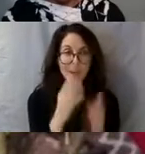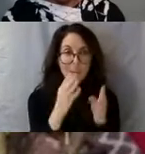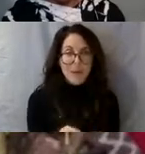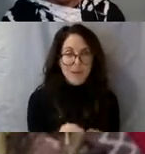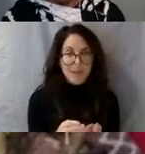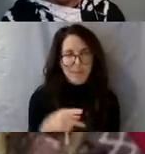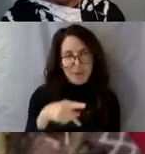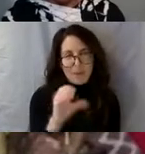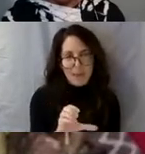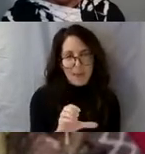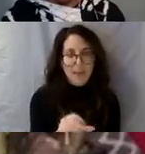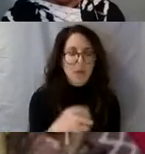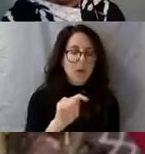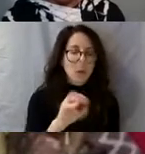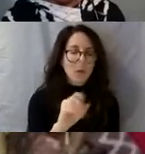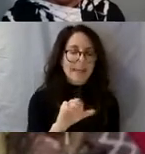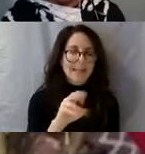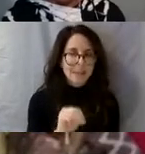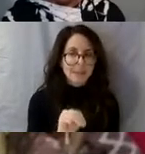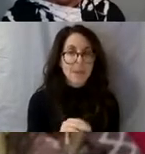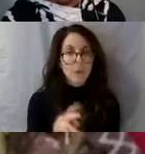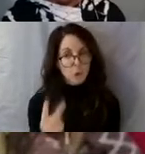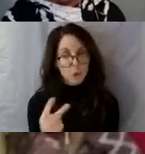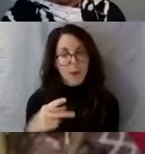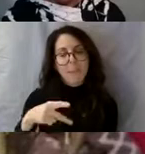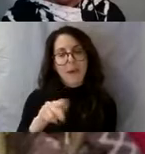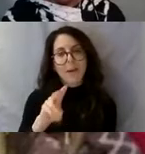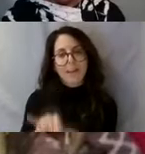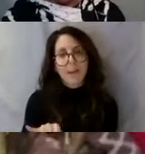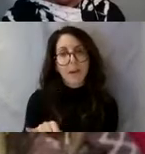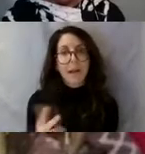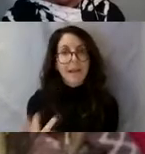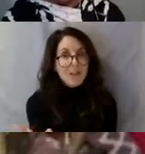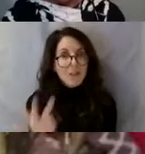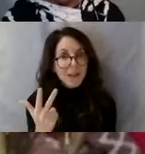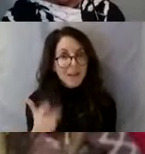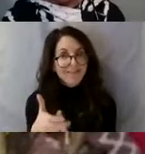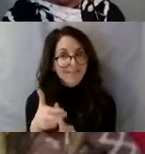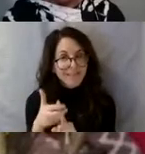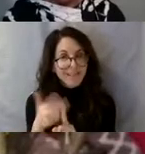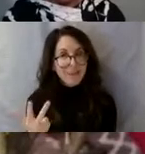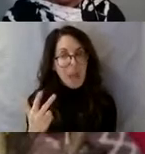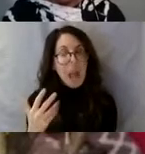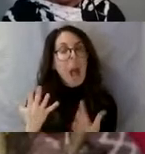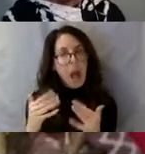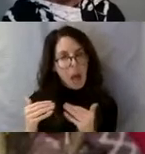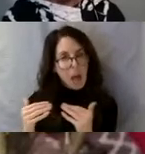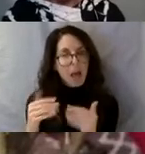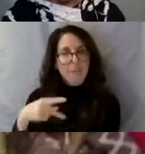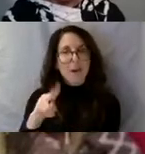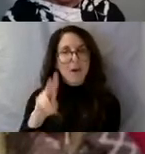is parity, 3, we're now arriving at equity. That's 3 different